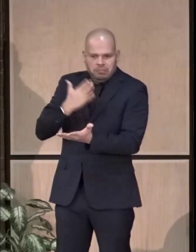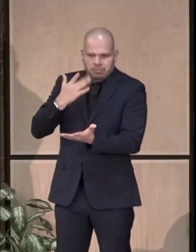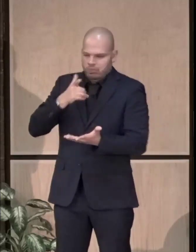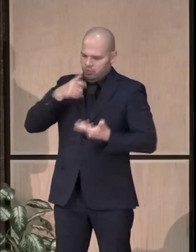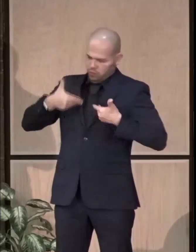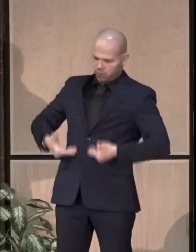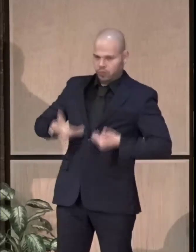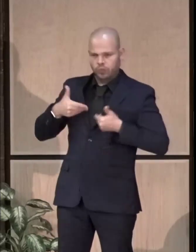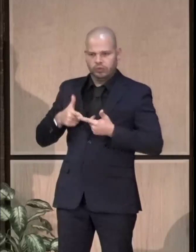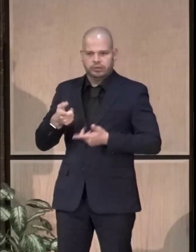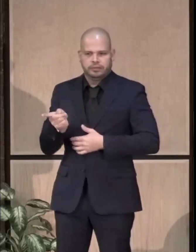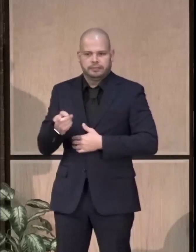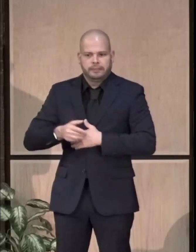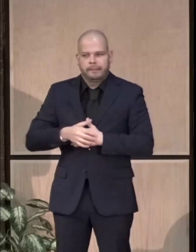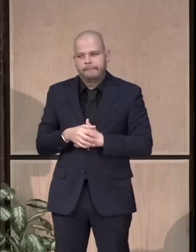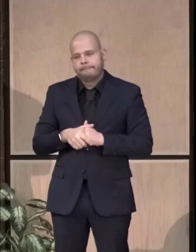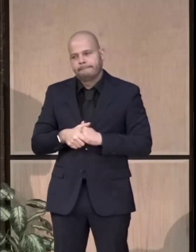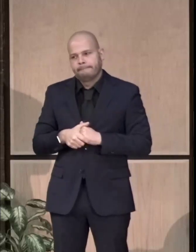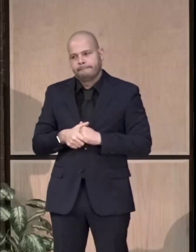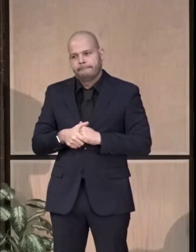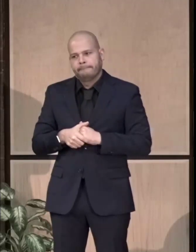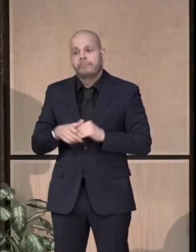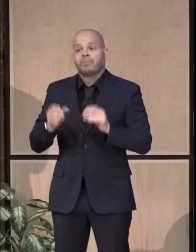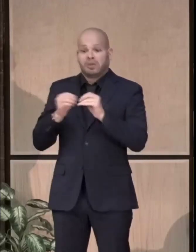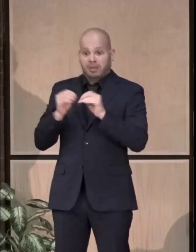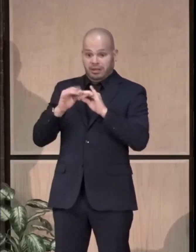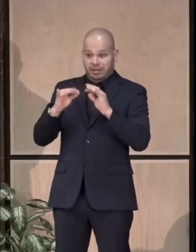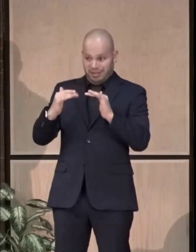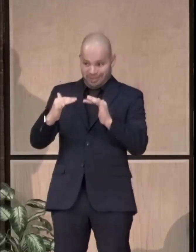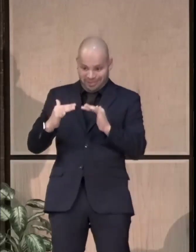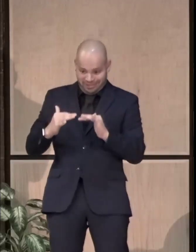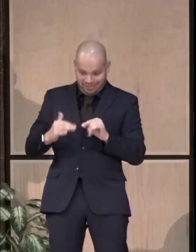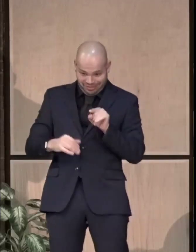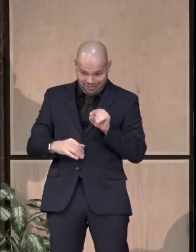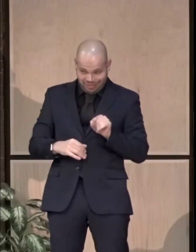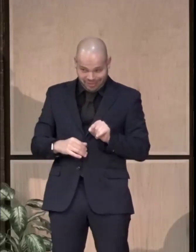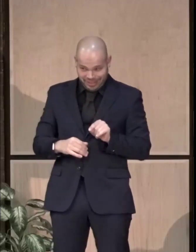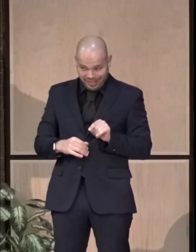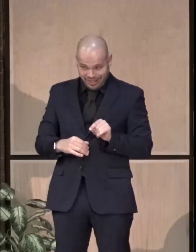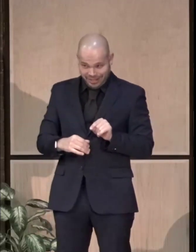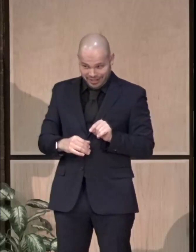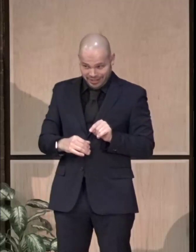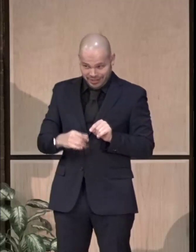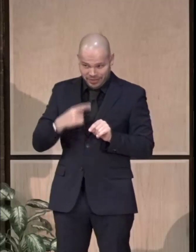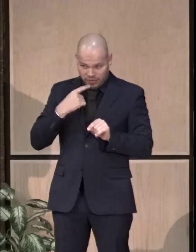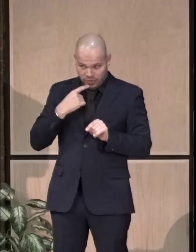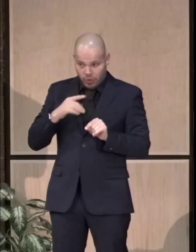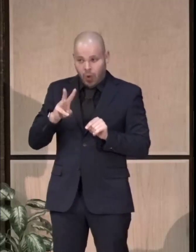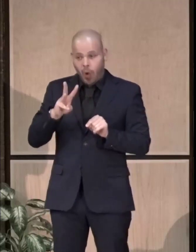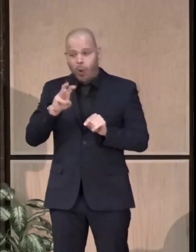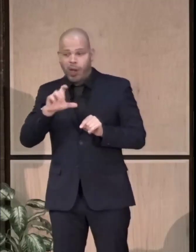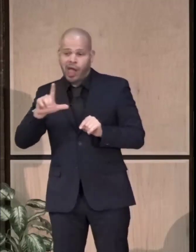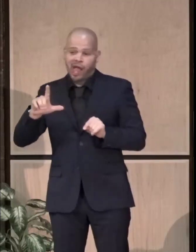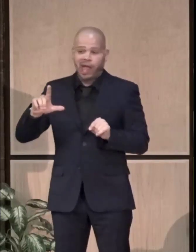you're really asking for a check well-being just to make sure that he's